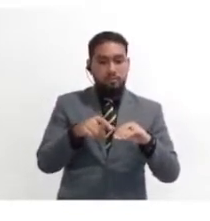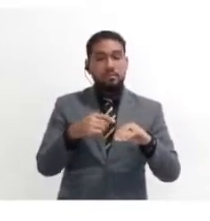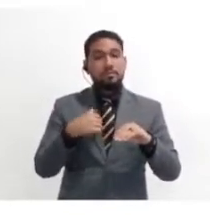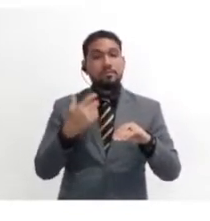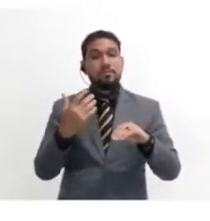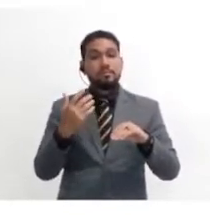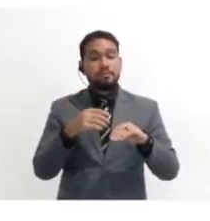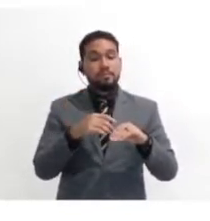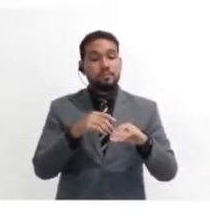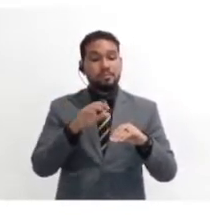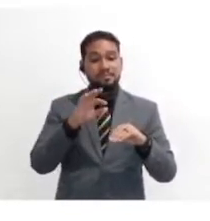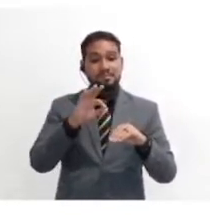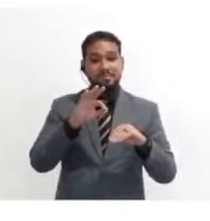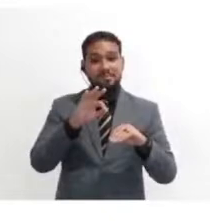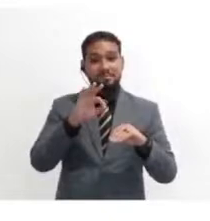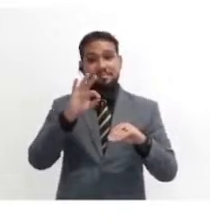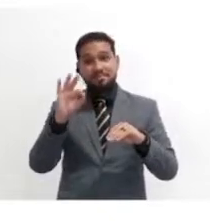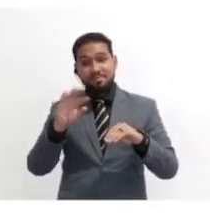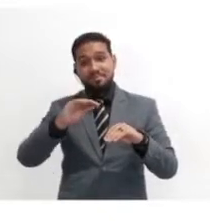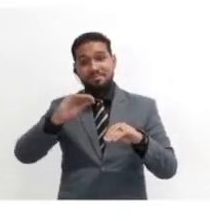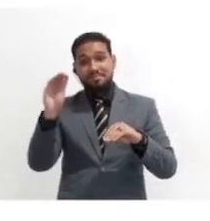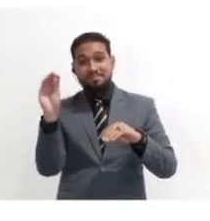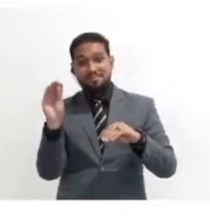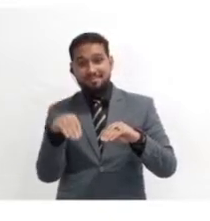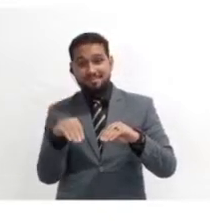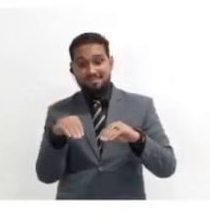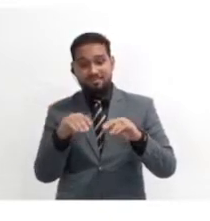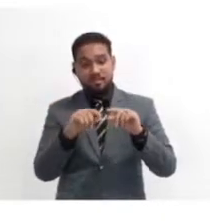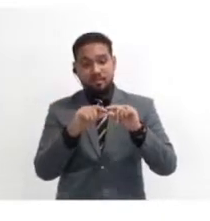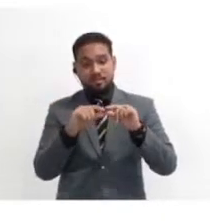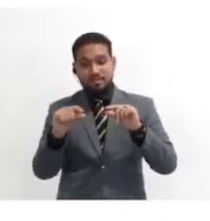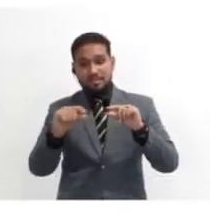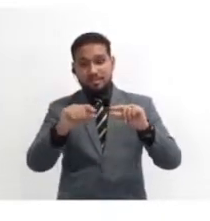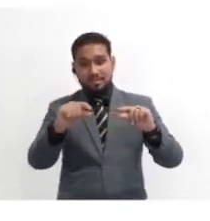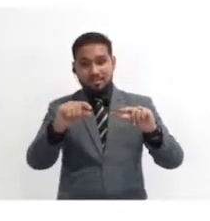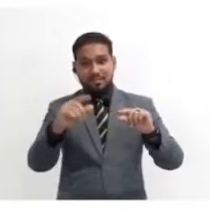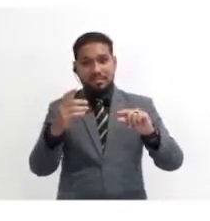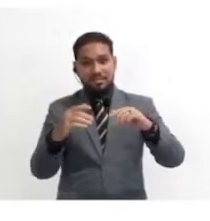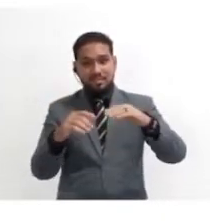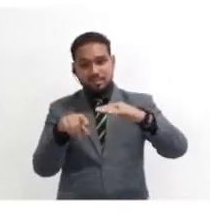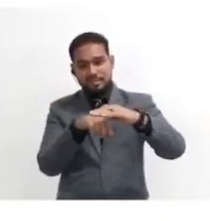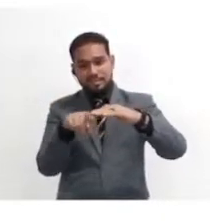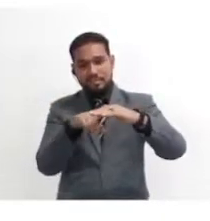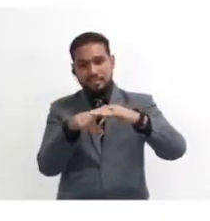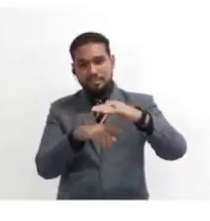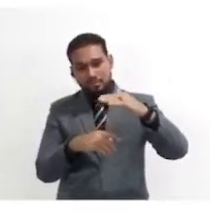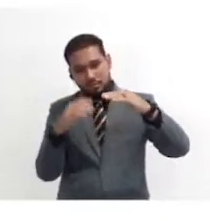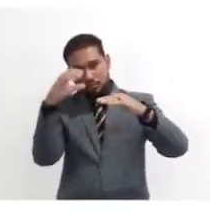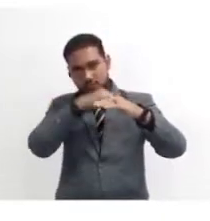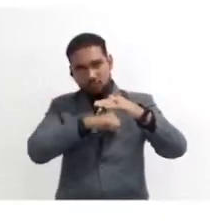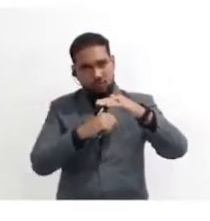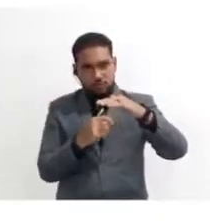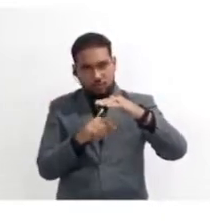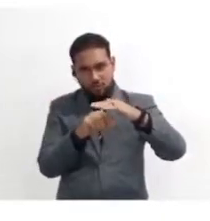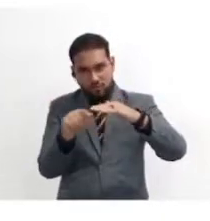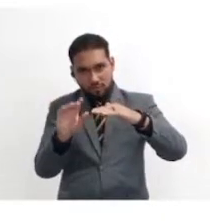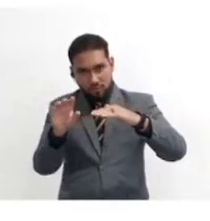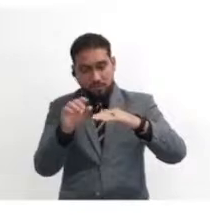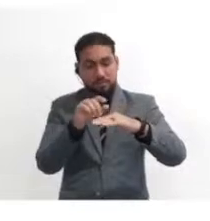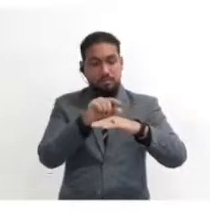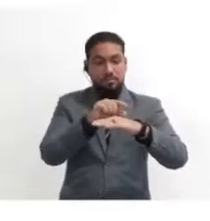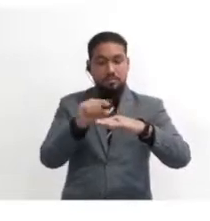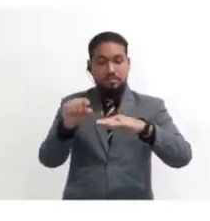99.9% yield on your product, so yield meaning, how many good parts, you put in 100 good parts, how